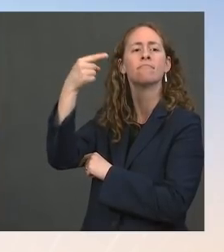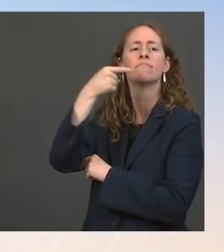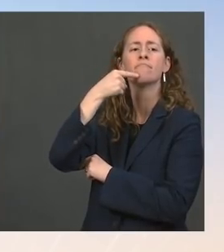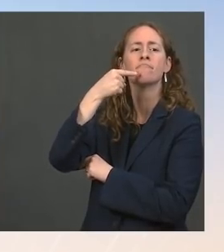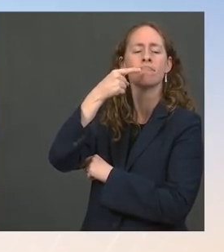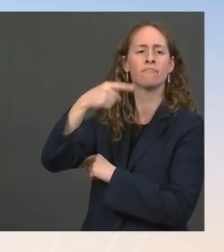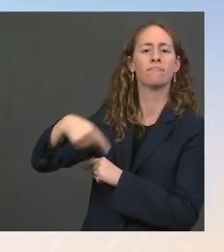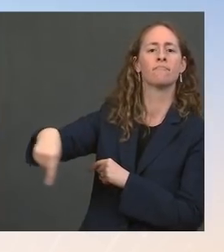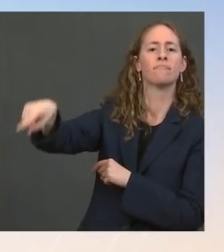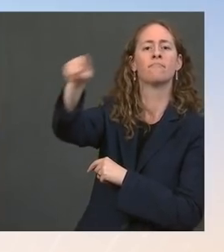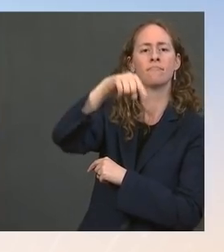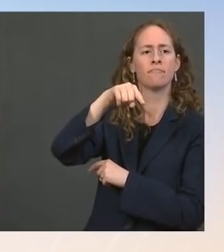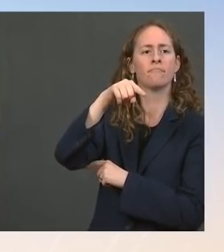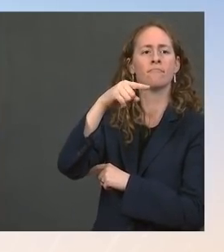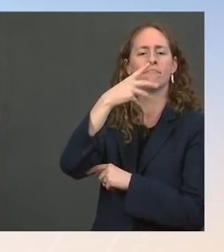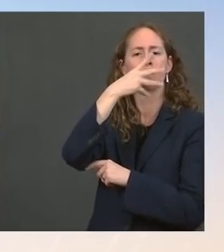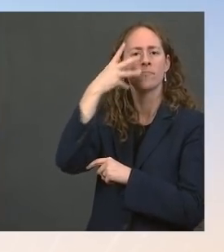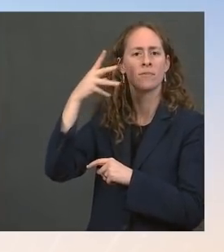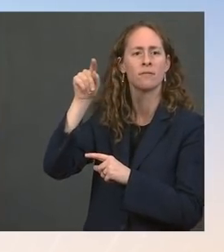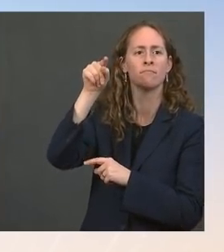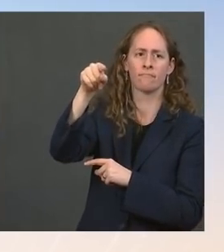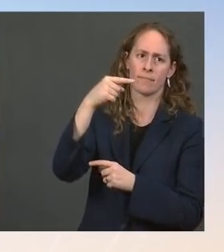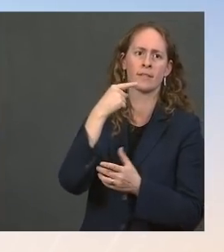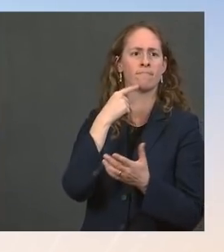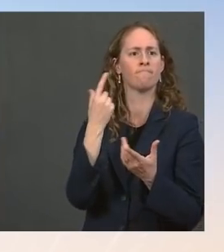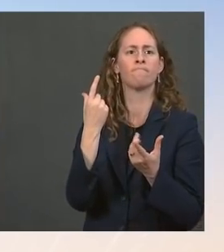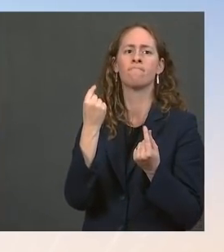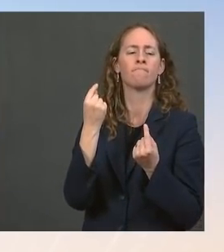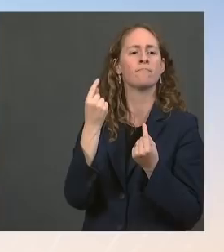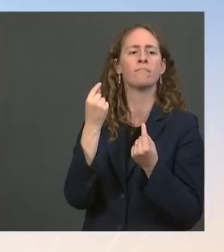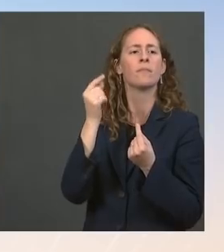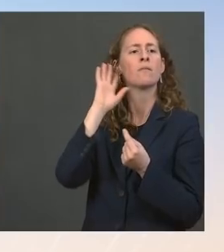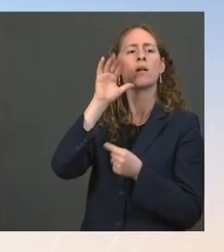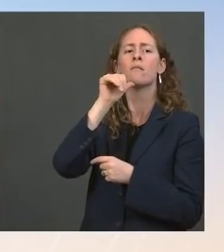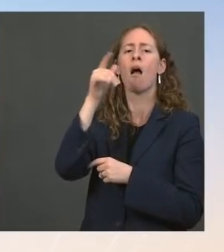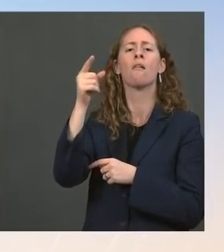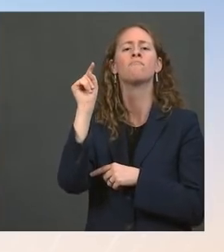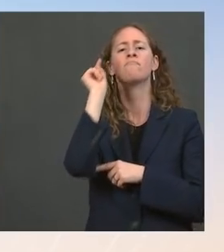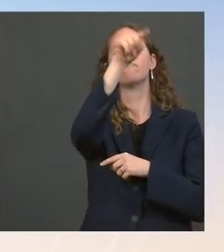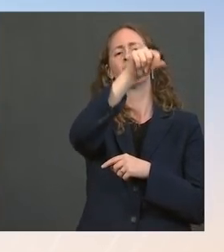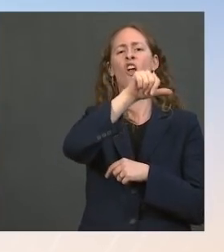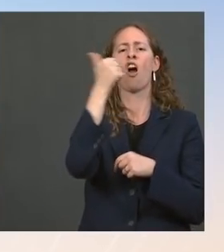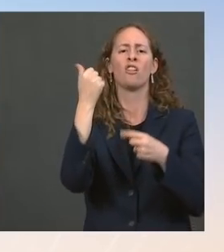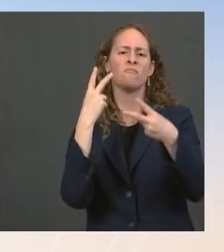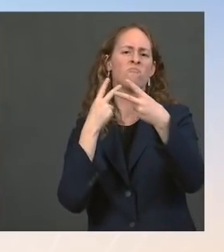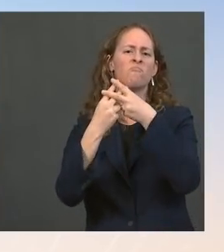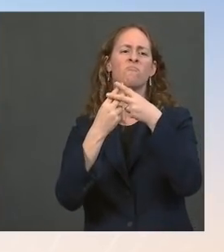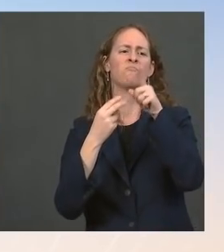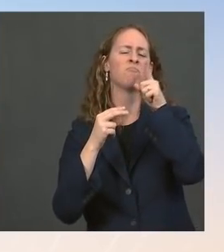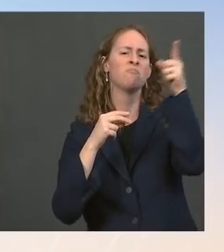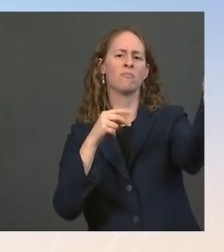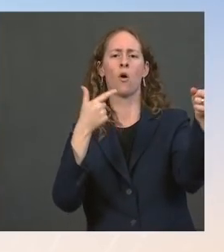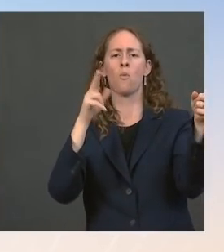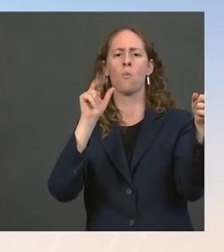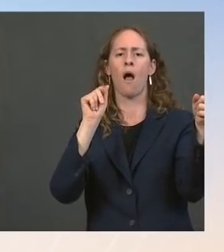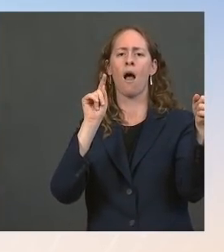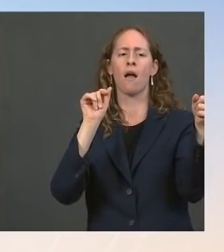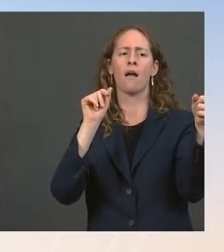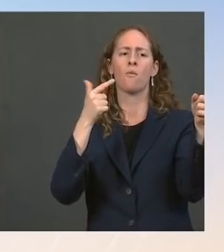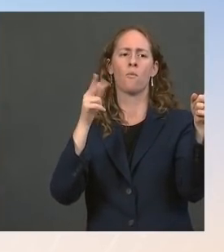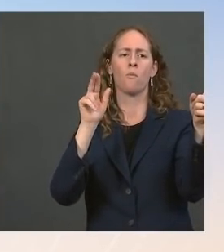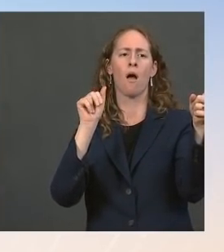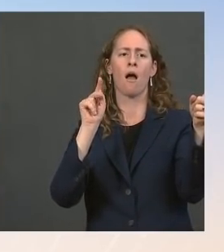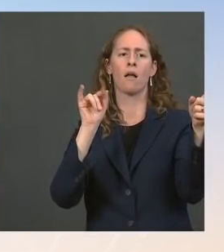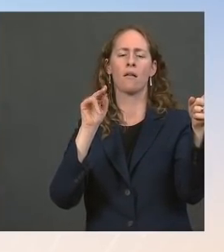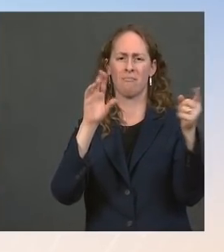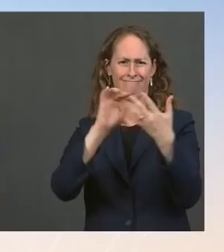migrants at the Texas border to Guantanamo. But there are still conflicting media reports about this. Can you definitively clarify whether or not the